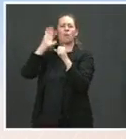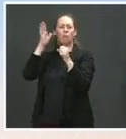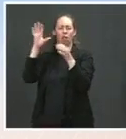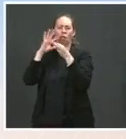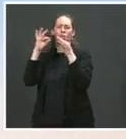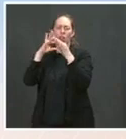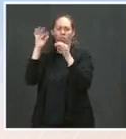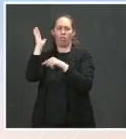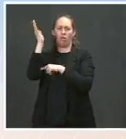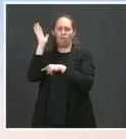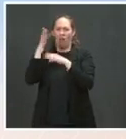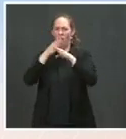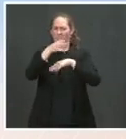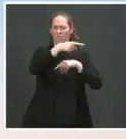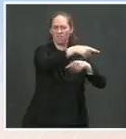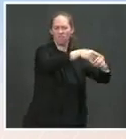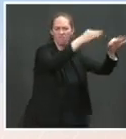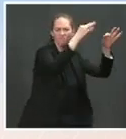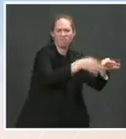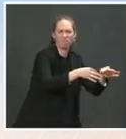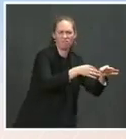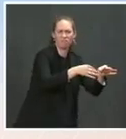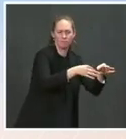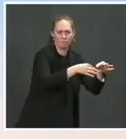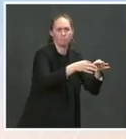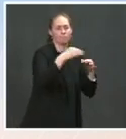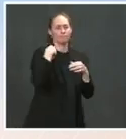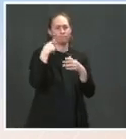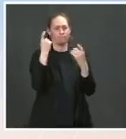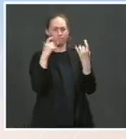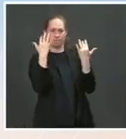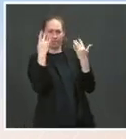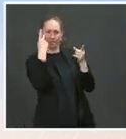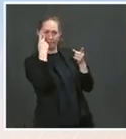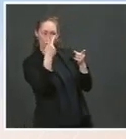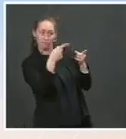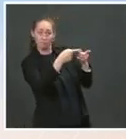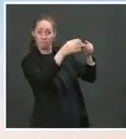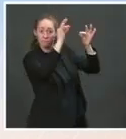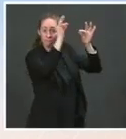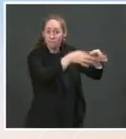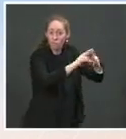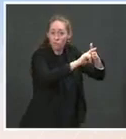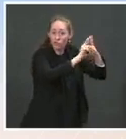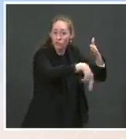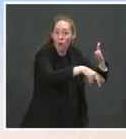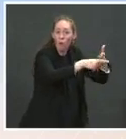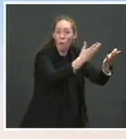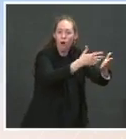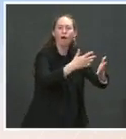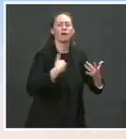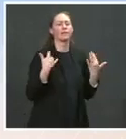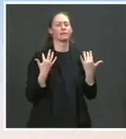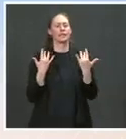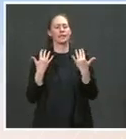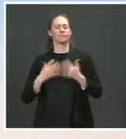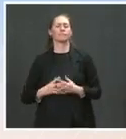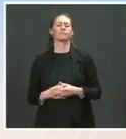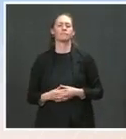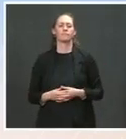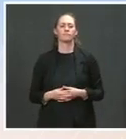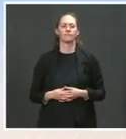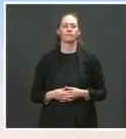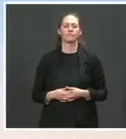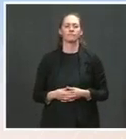and what the country needs to hear once we know the verdict and once we see the outcome. You also said that he had been engaged directly